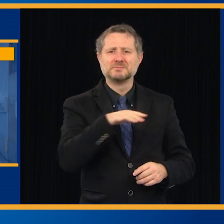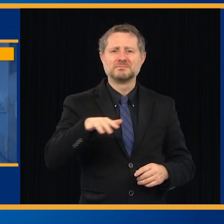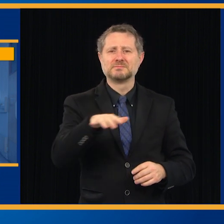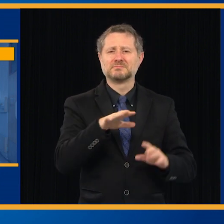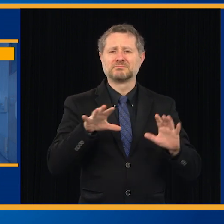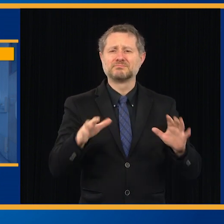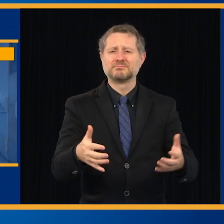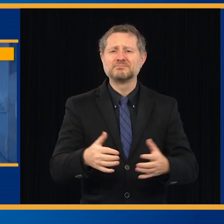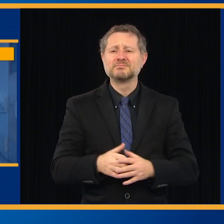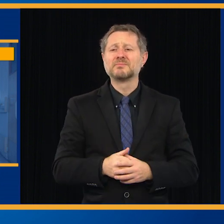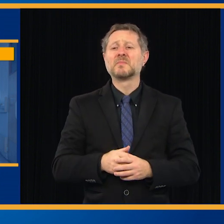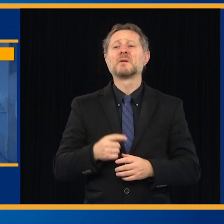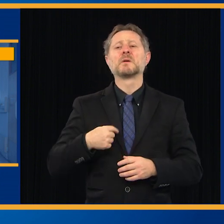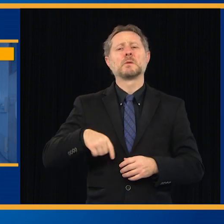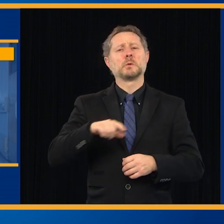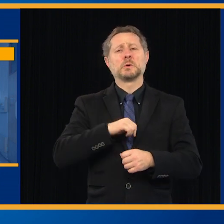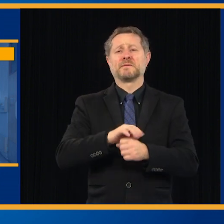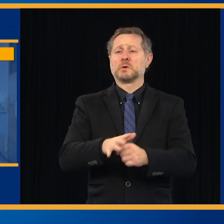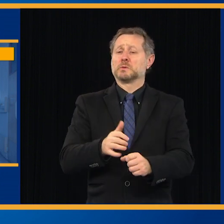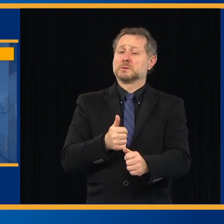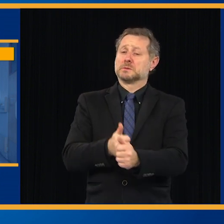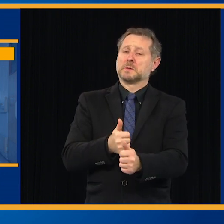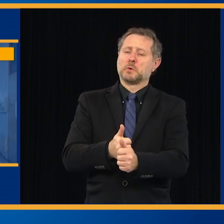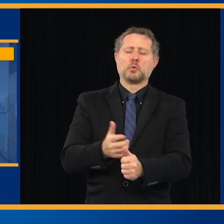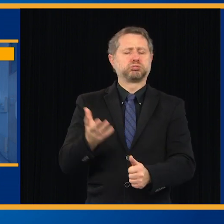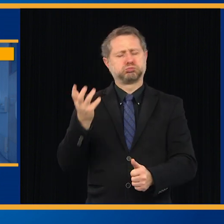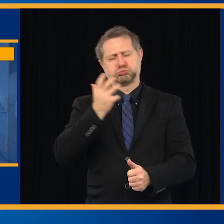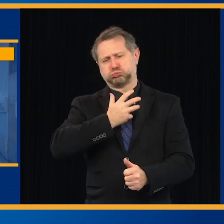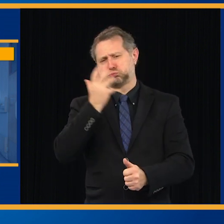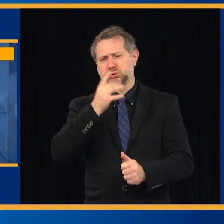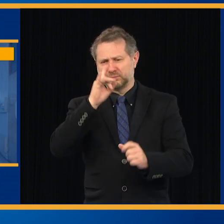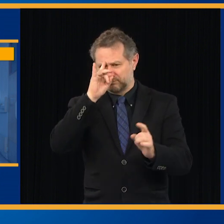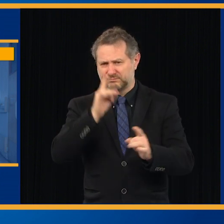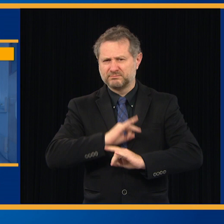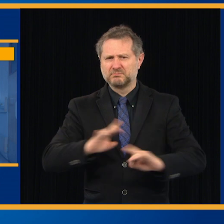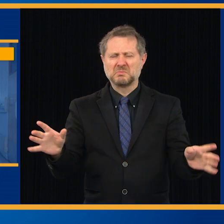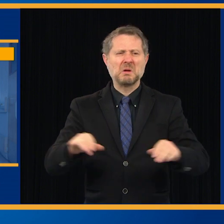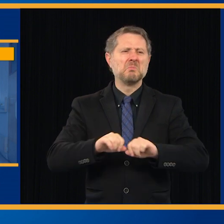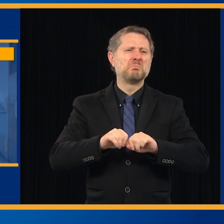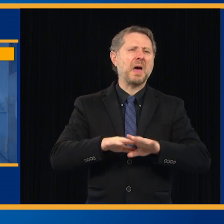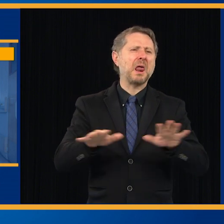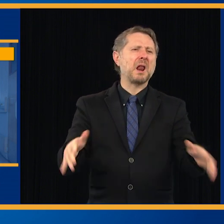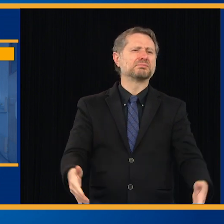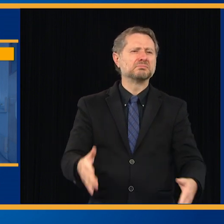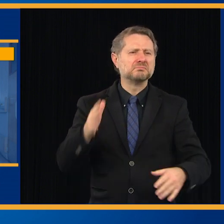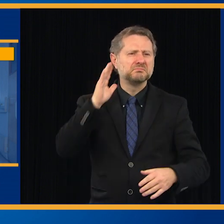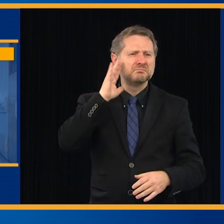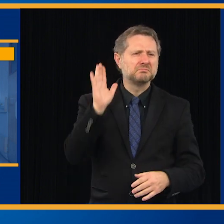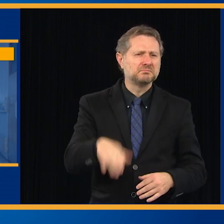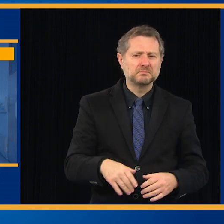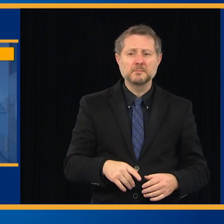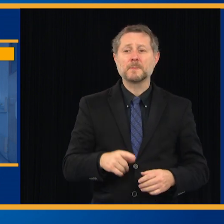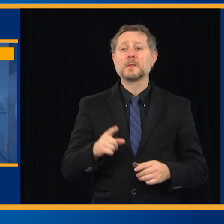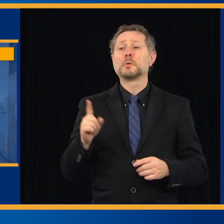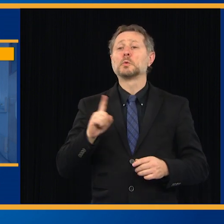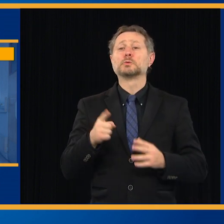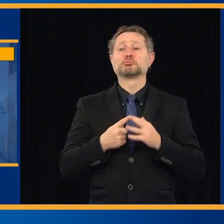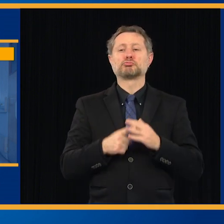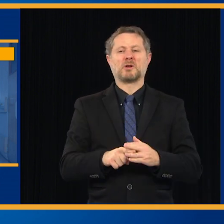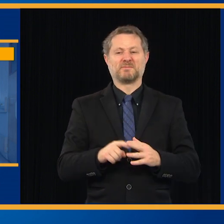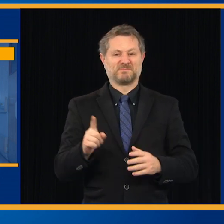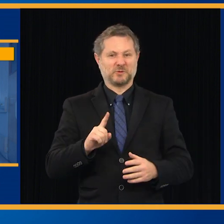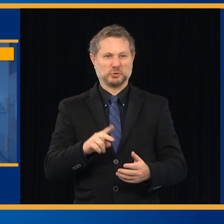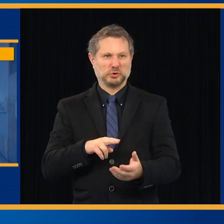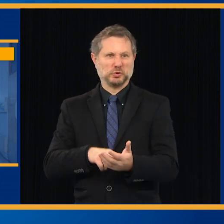this virus feeds. It's where this virus started, when